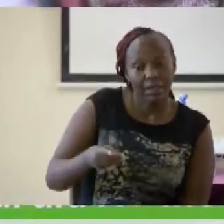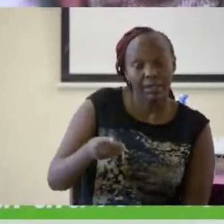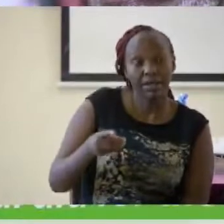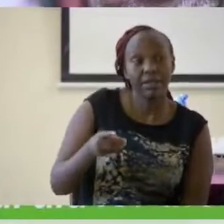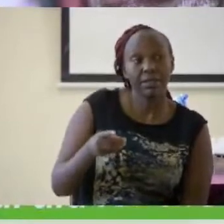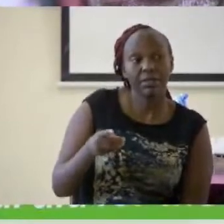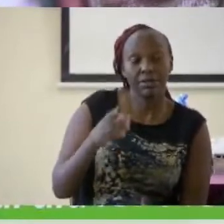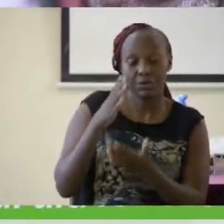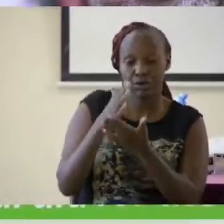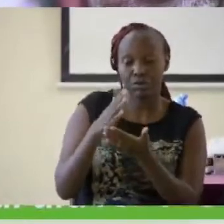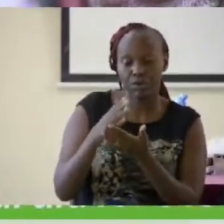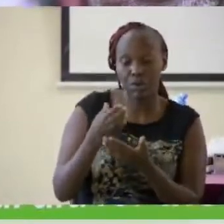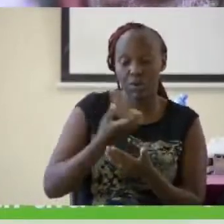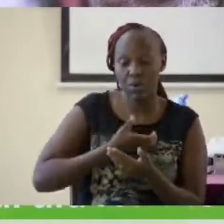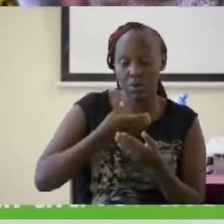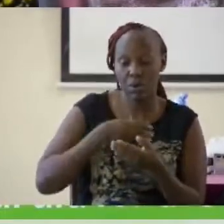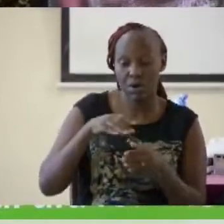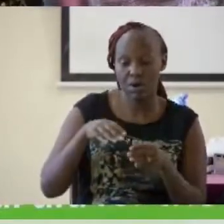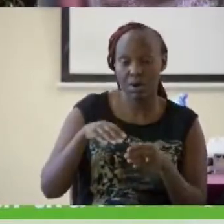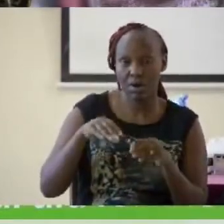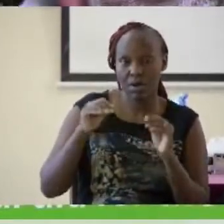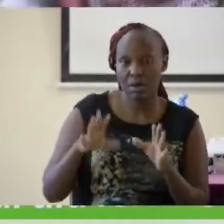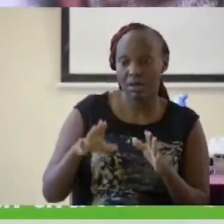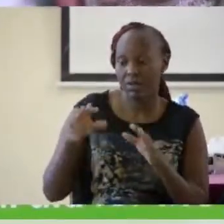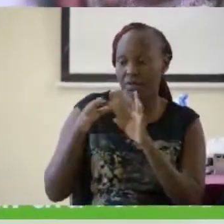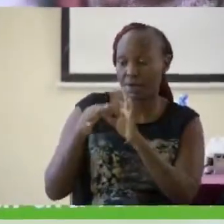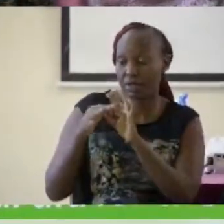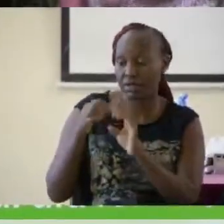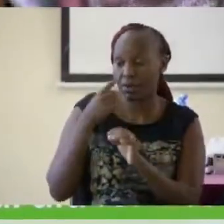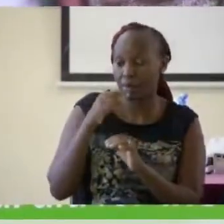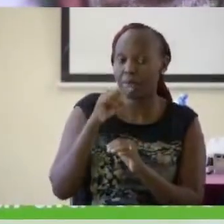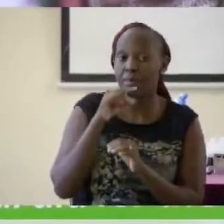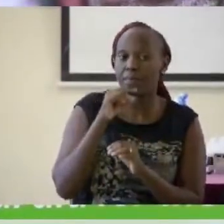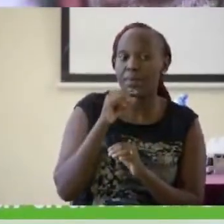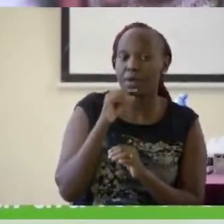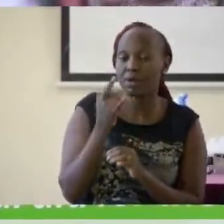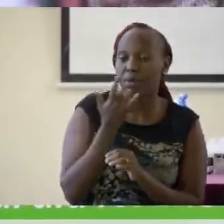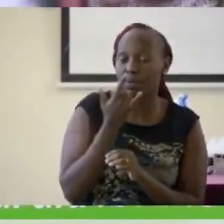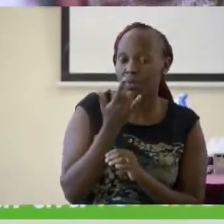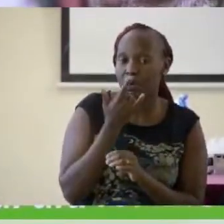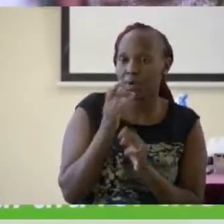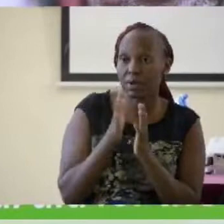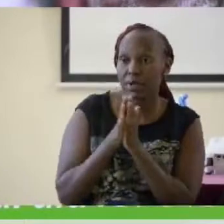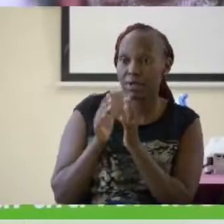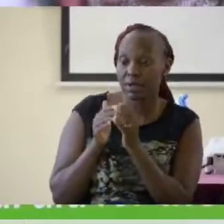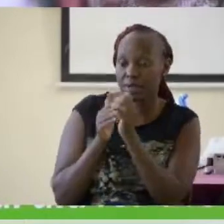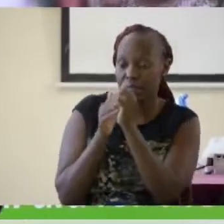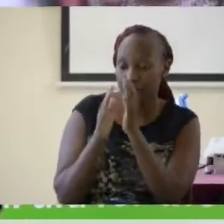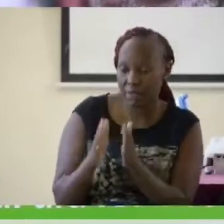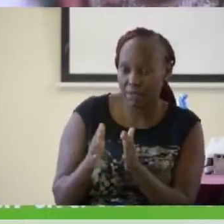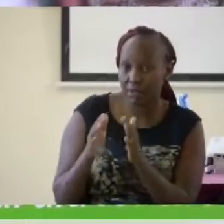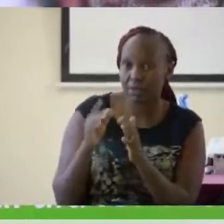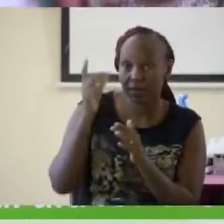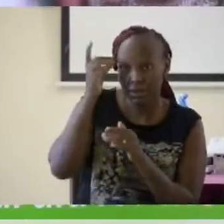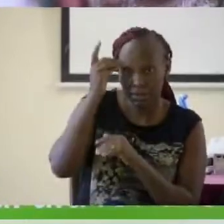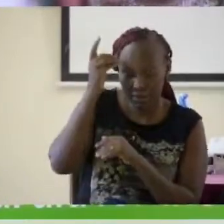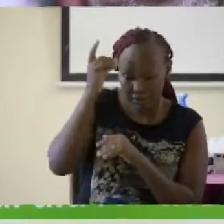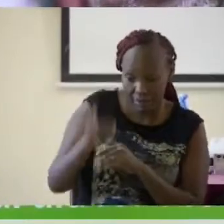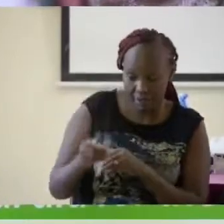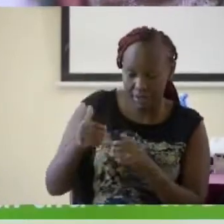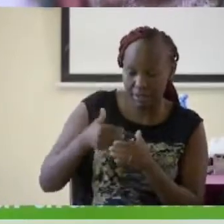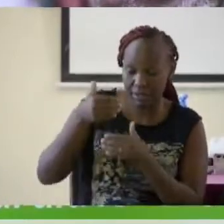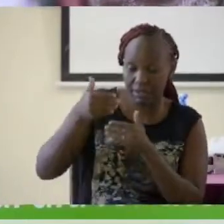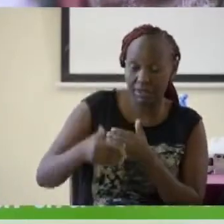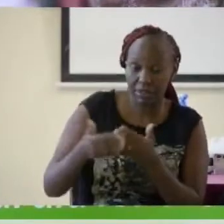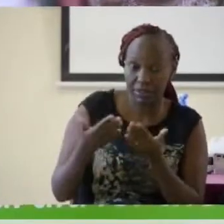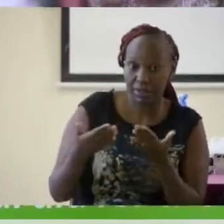true owners of culture are the Luo men and the leaders. So we decided the next thing